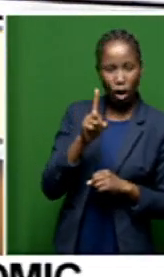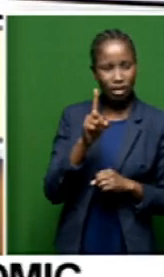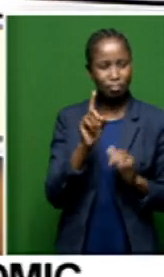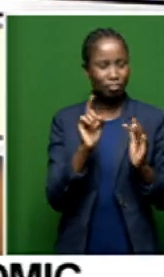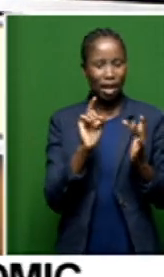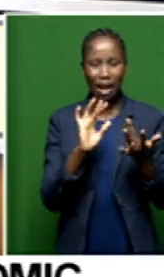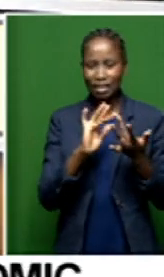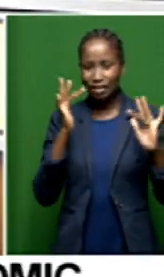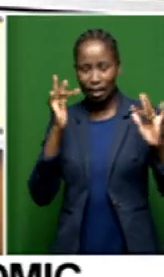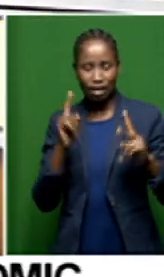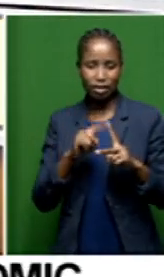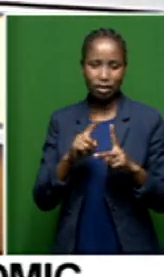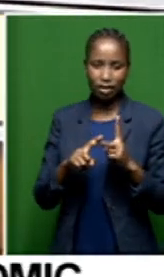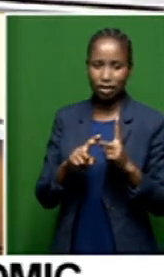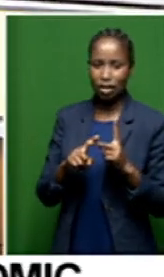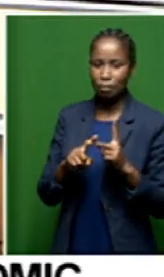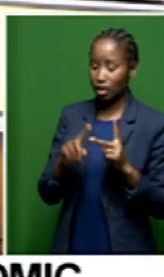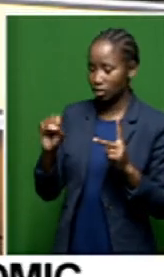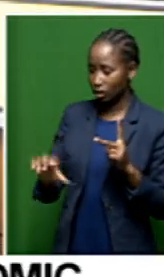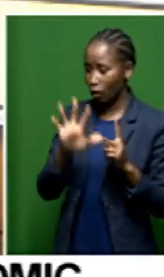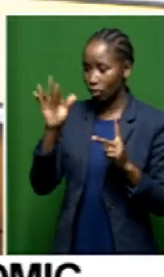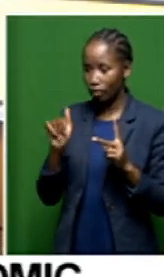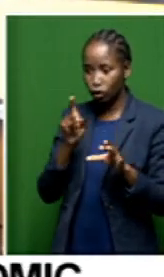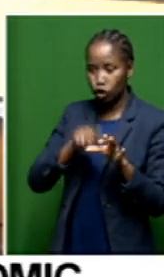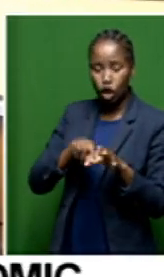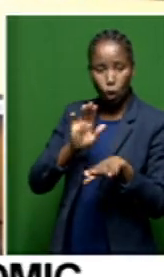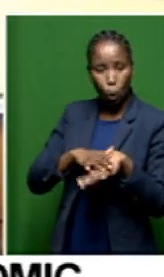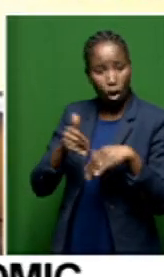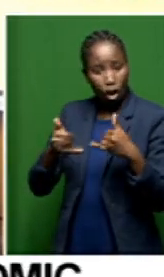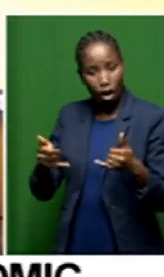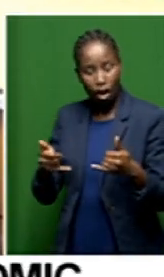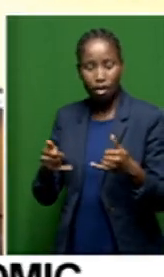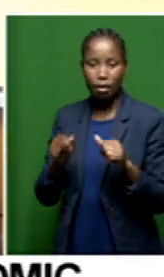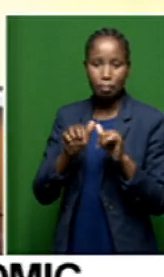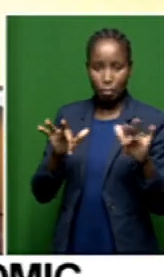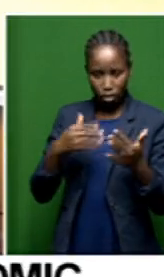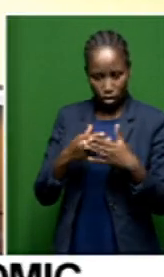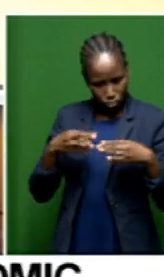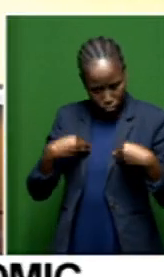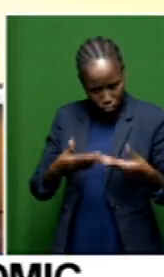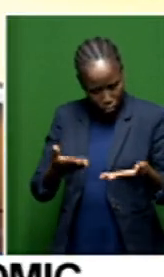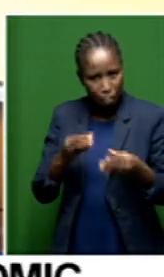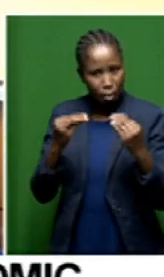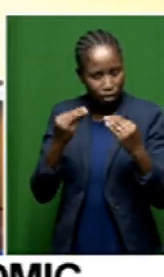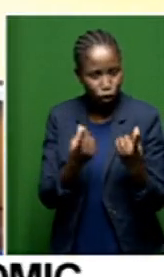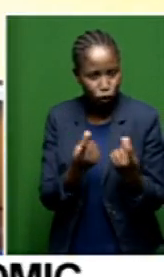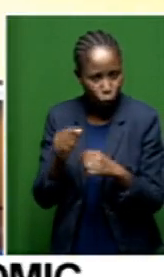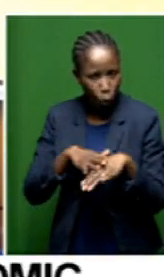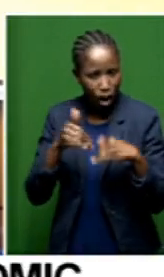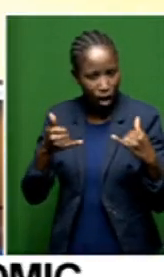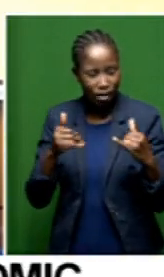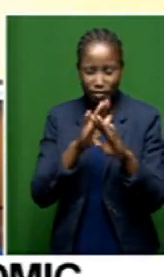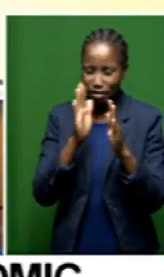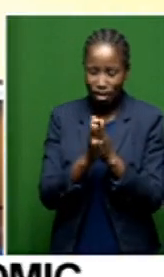the reach of getting South Africans online and allowing people to create these businesses you so speak to is something